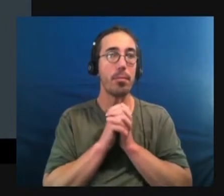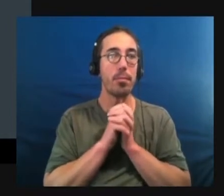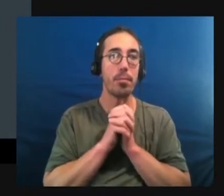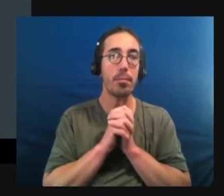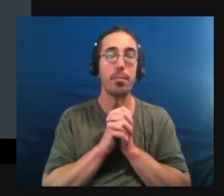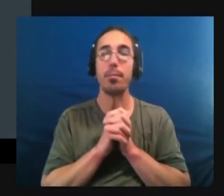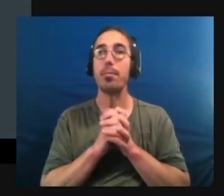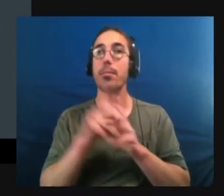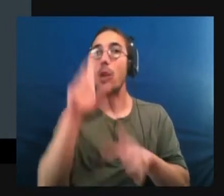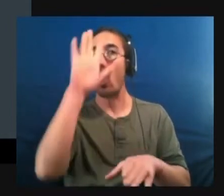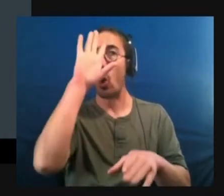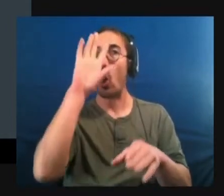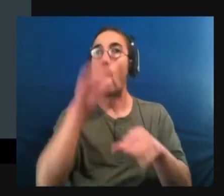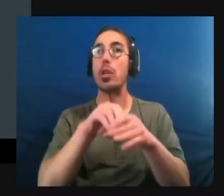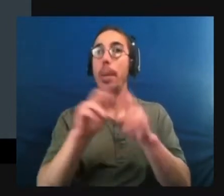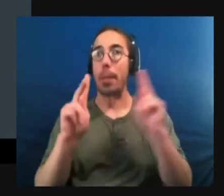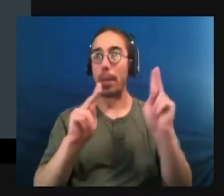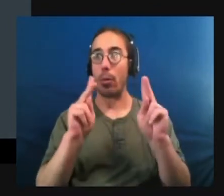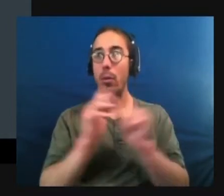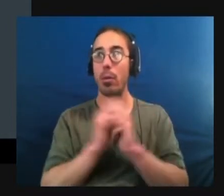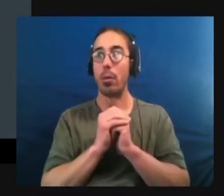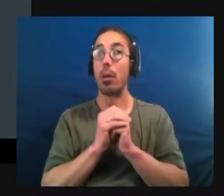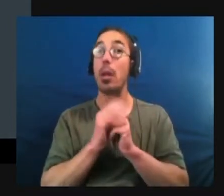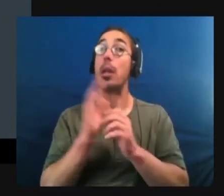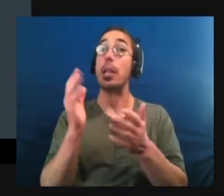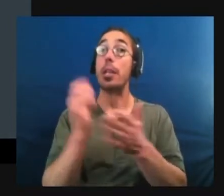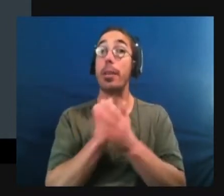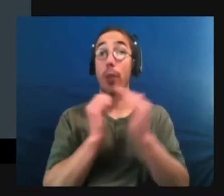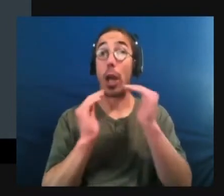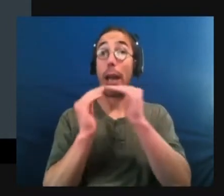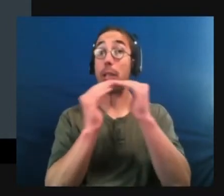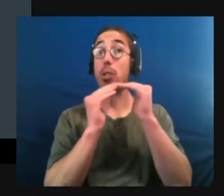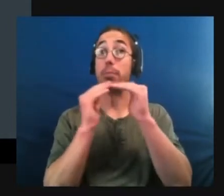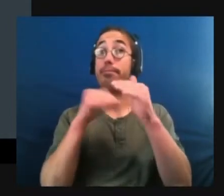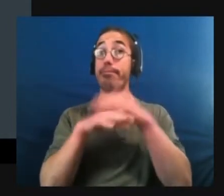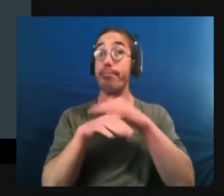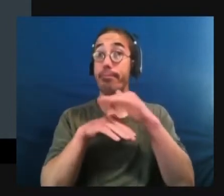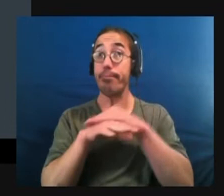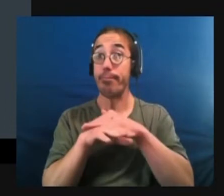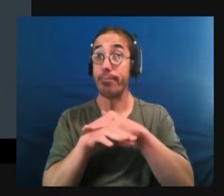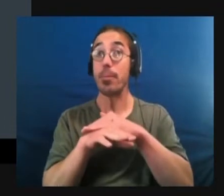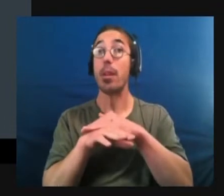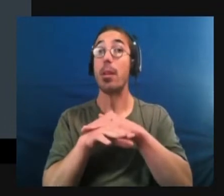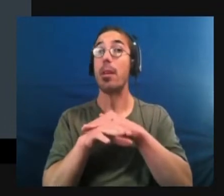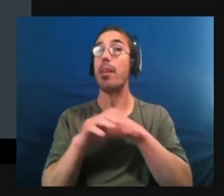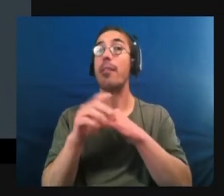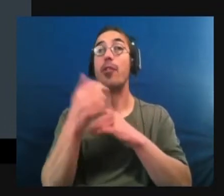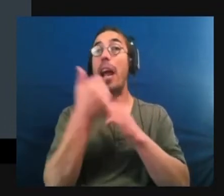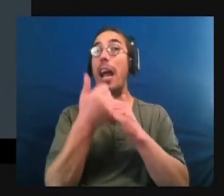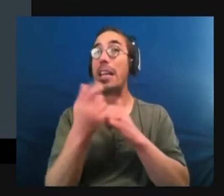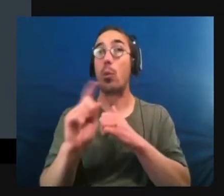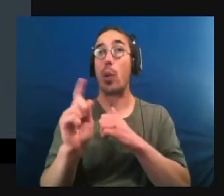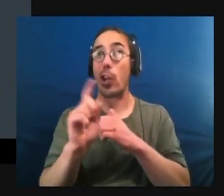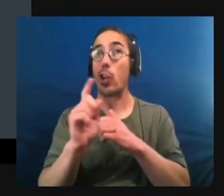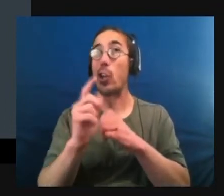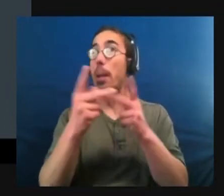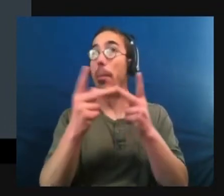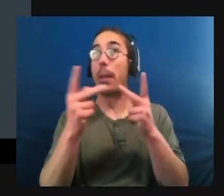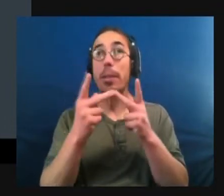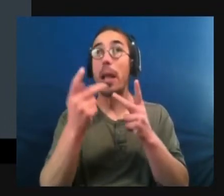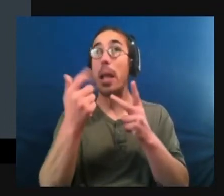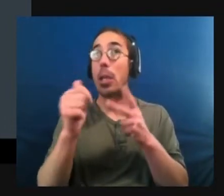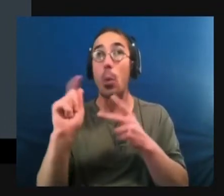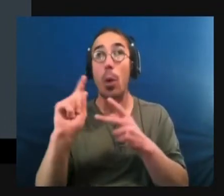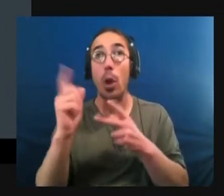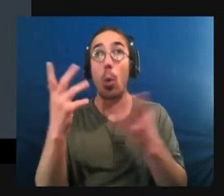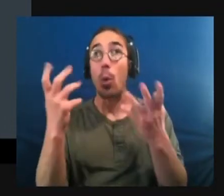autistic people deserve equity and access across all contexts, across all the places that we want to